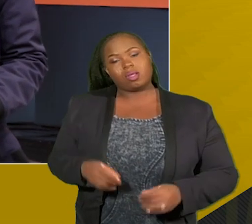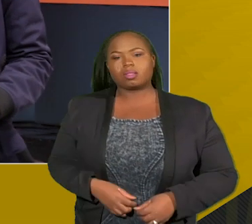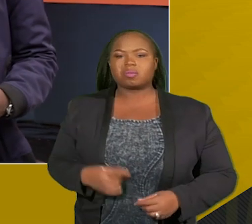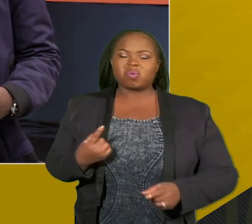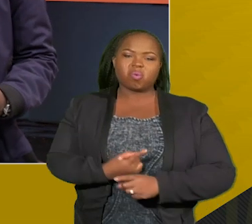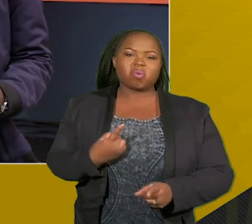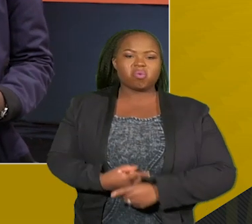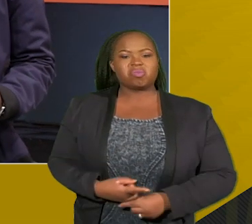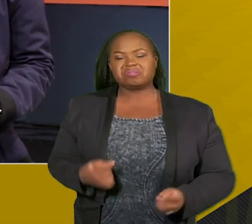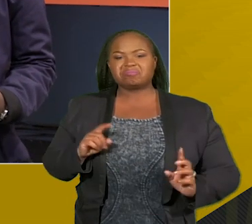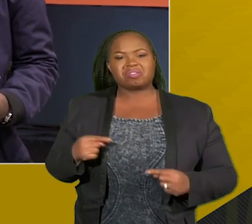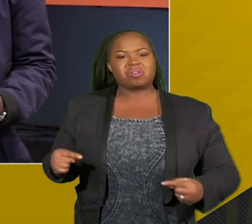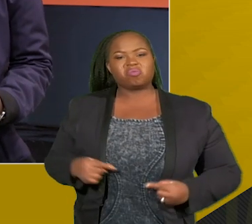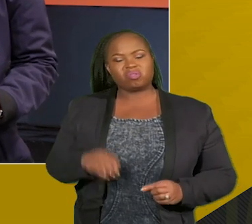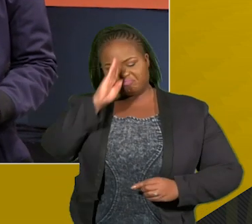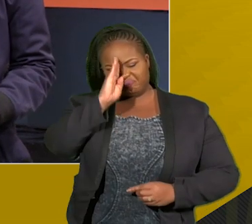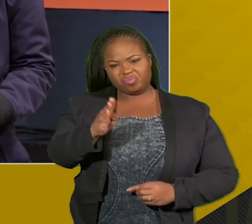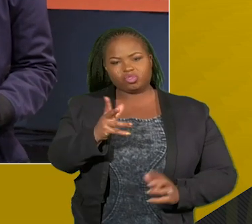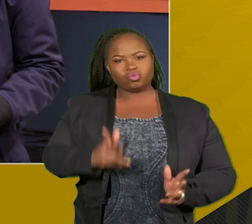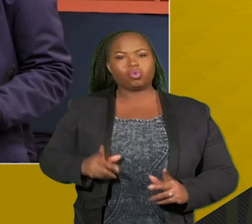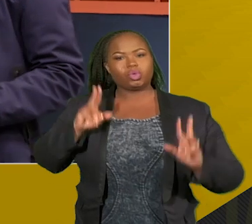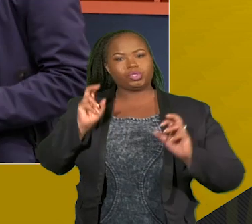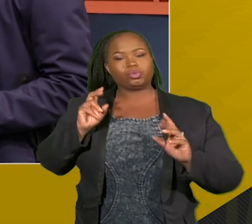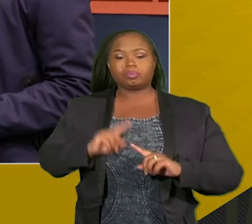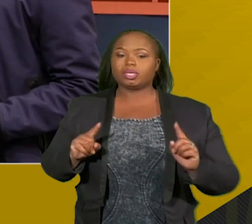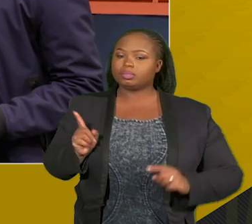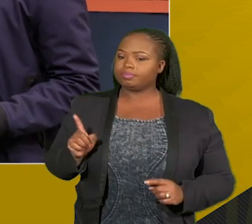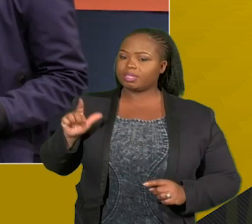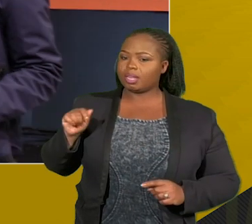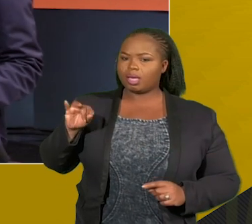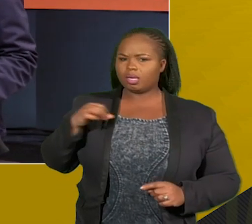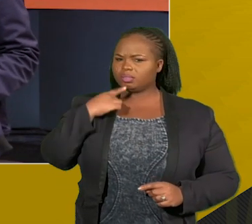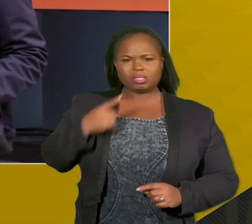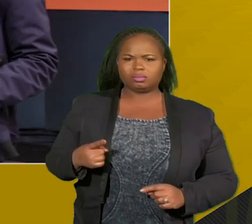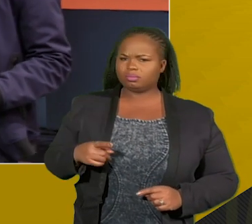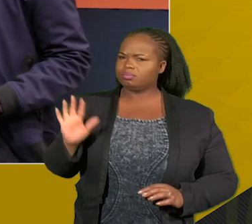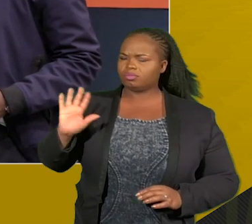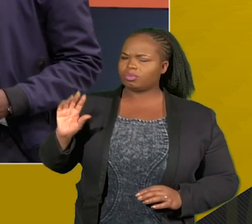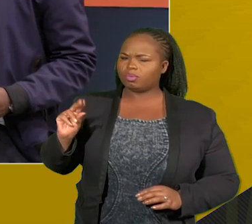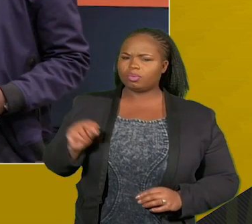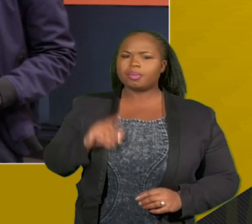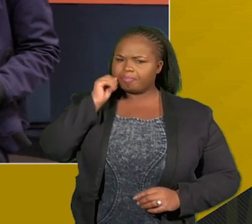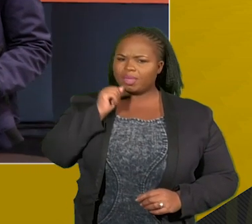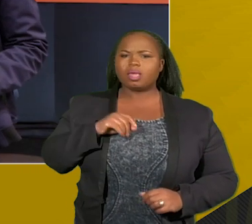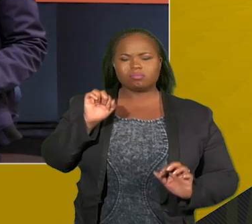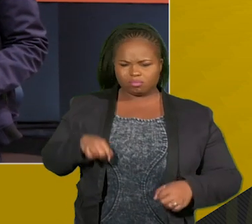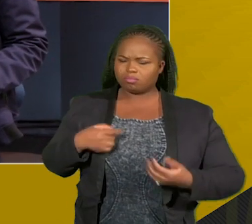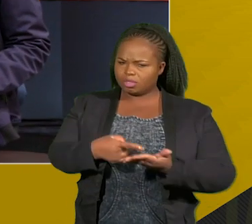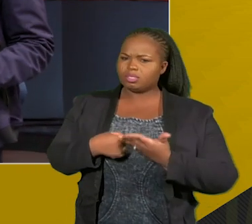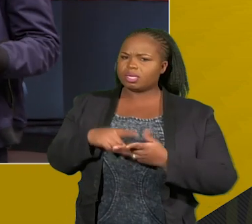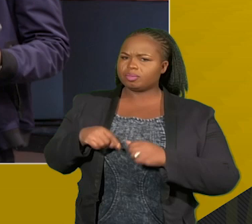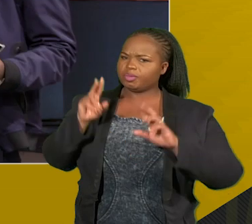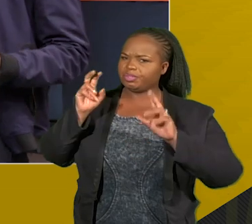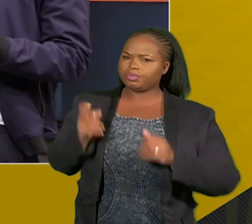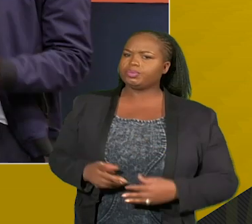ukuthi abakwazi ukukhuluma about ama issues ababhekene nawo. But ulanga next to me uthi no. Actually abantu besilisa bayakhuluma about these